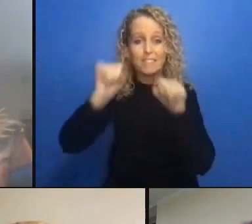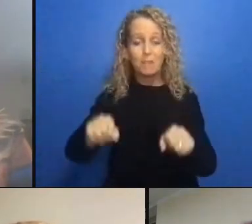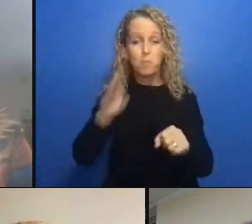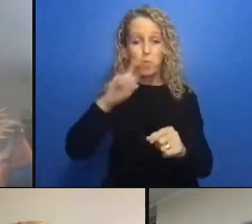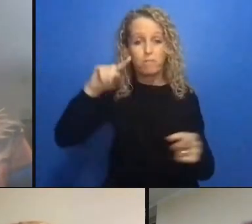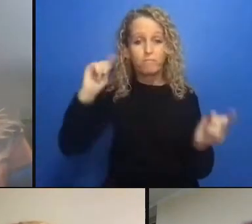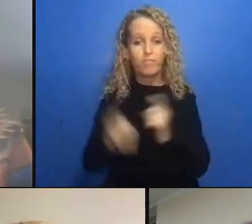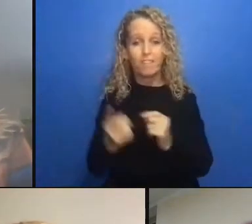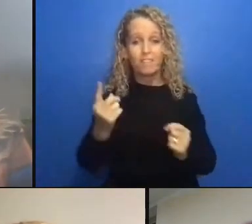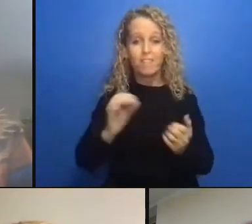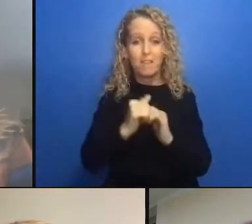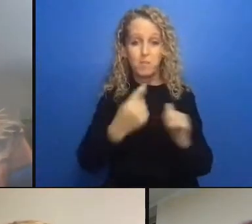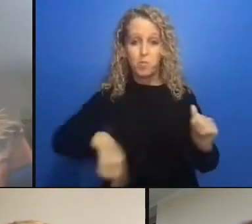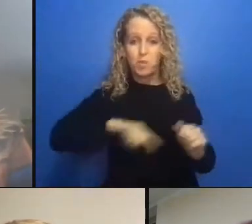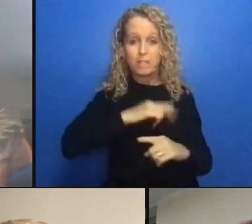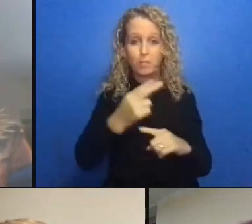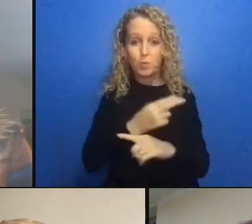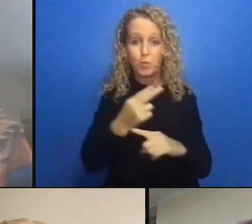for the better?